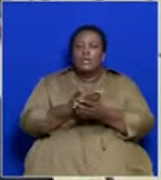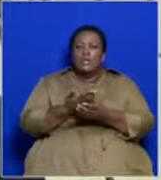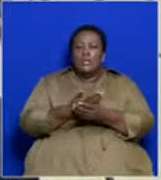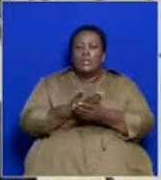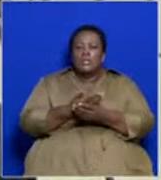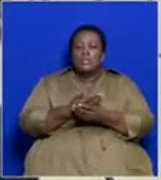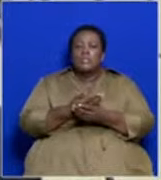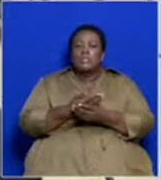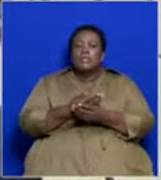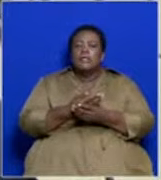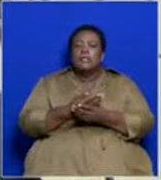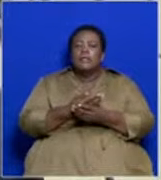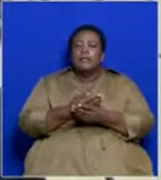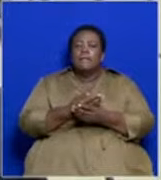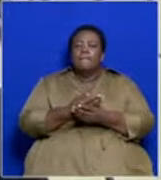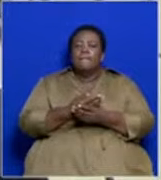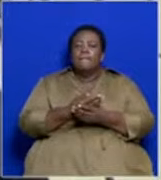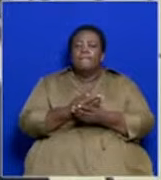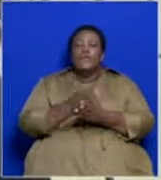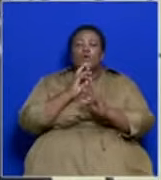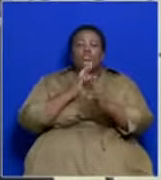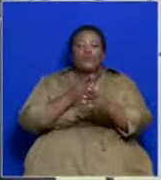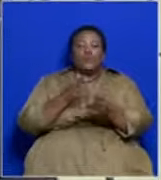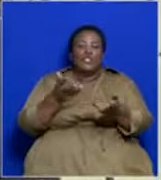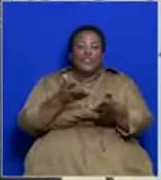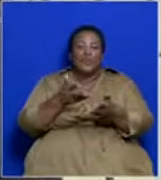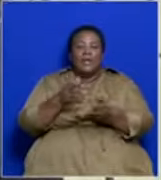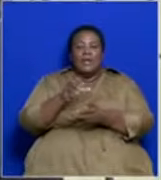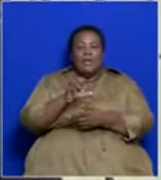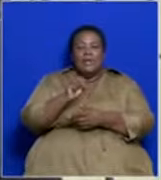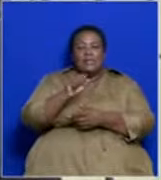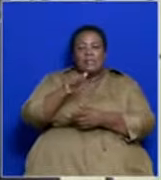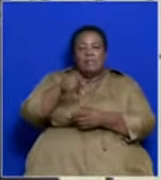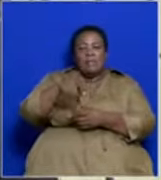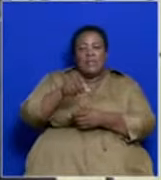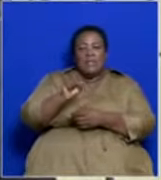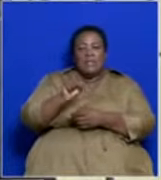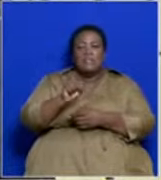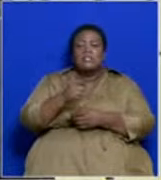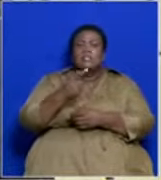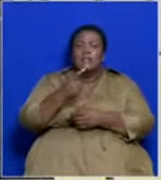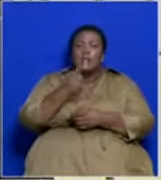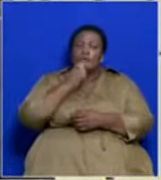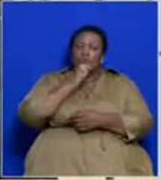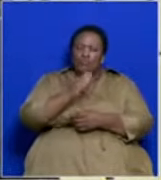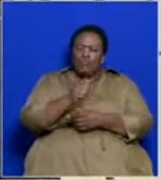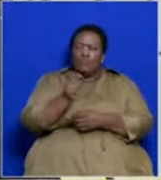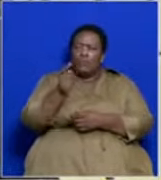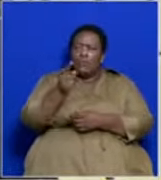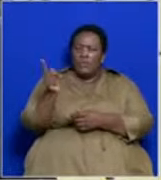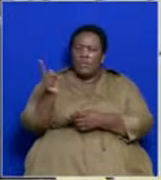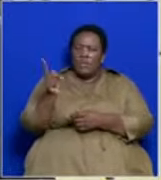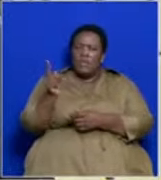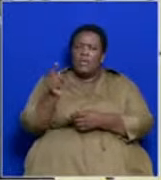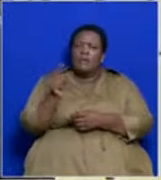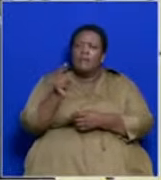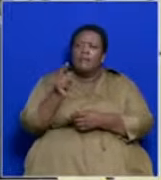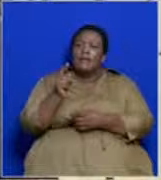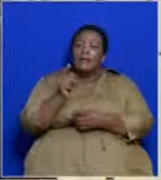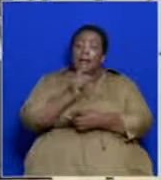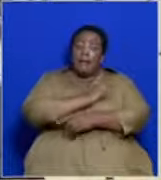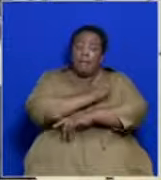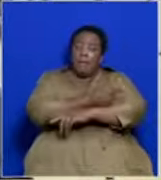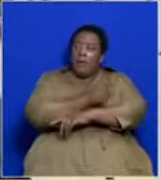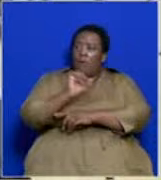is proven that they abuse their powers by operating outside their jurisdiction, i.e. Ekurhuleni,